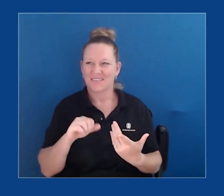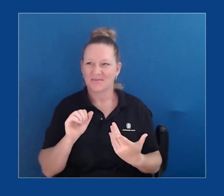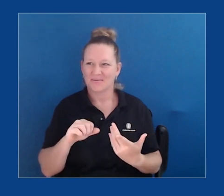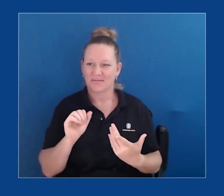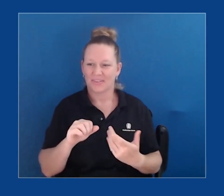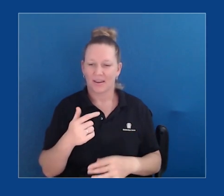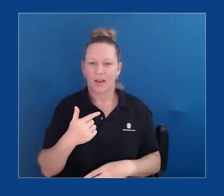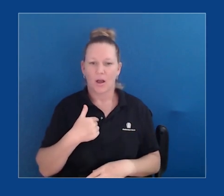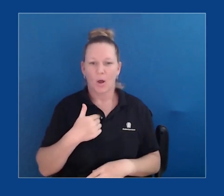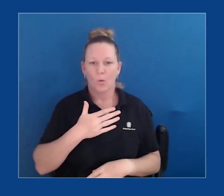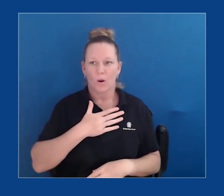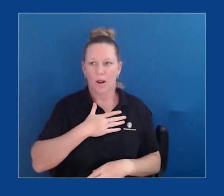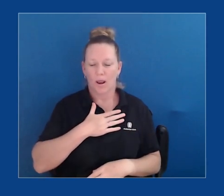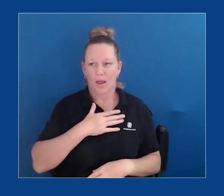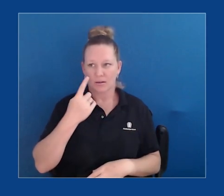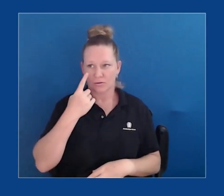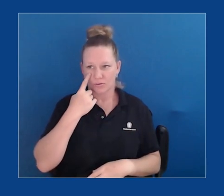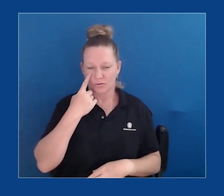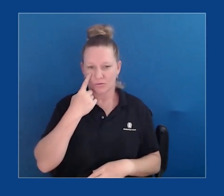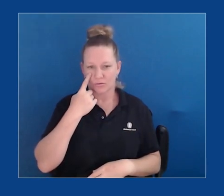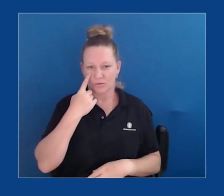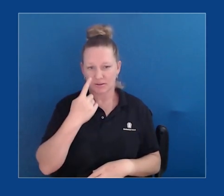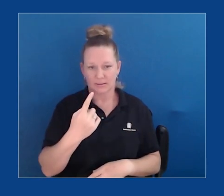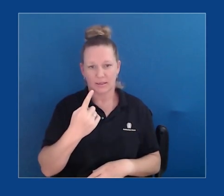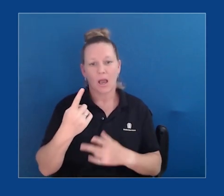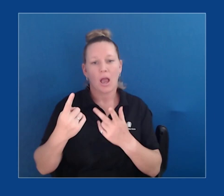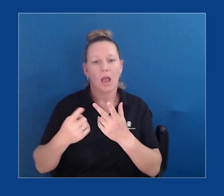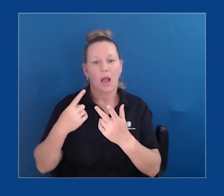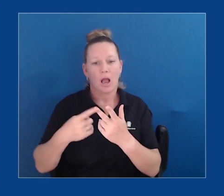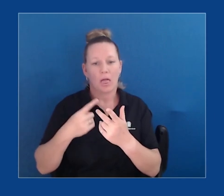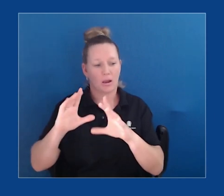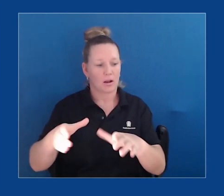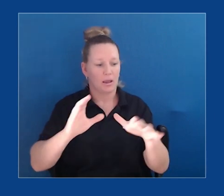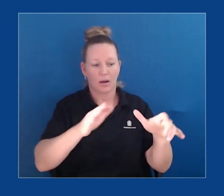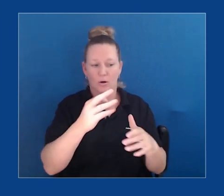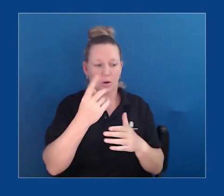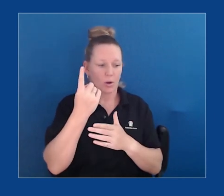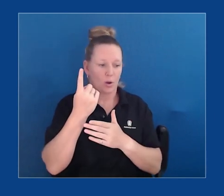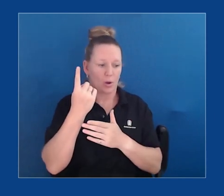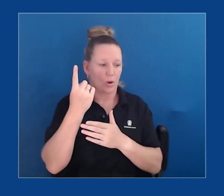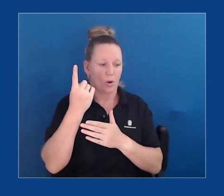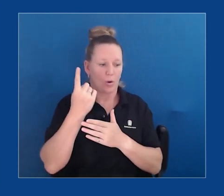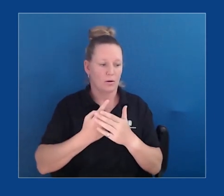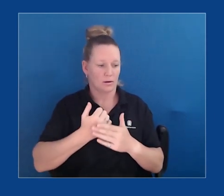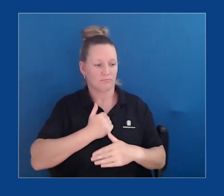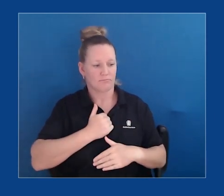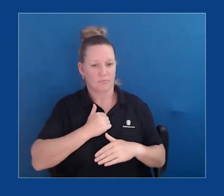And I'd like to see a lot of other clan, not just Kubapingo clan, but other clans.